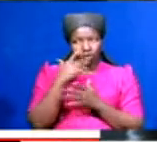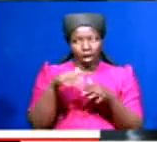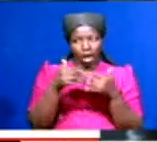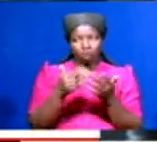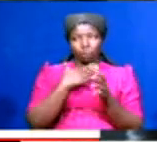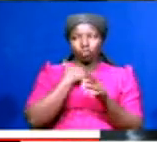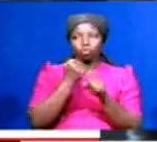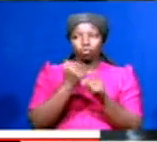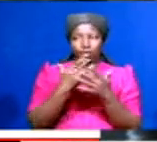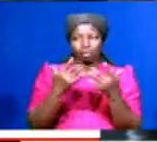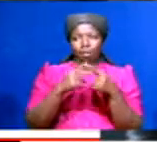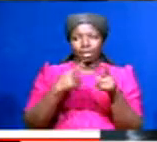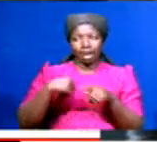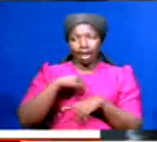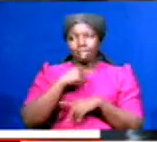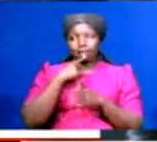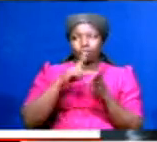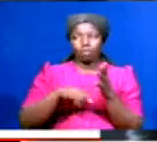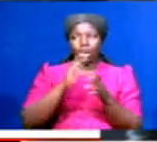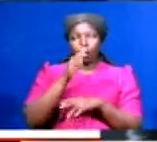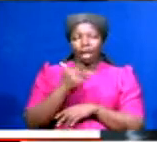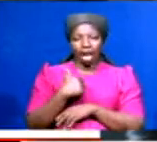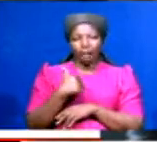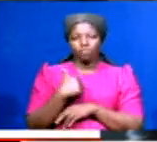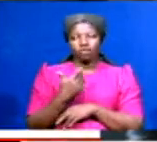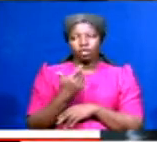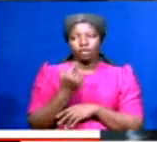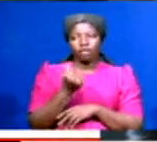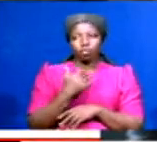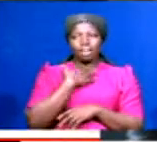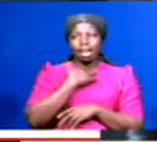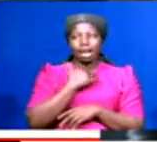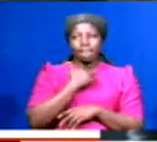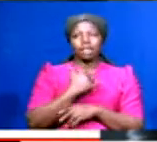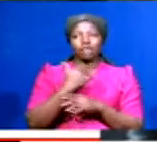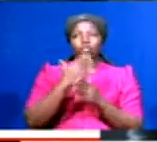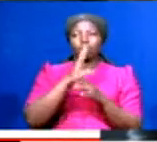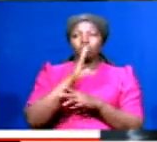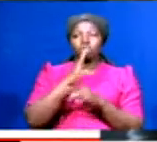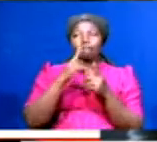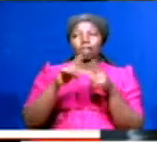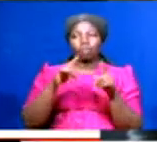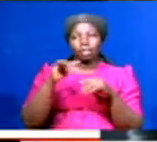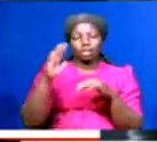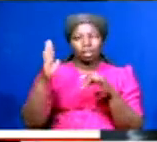saying we have less appetite for borrowing. But we can't be unrealistic and say we can stop borrowing.